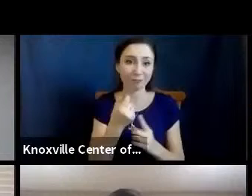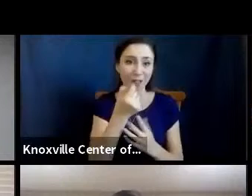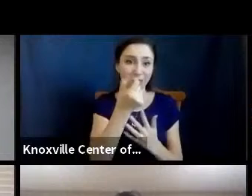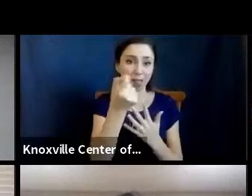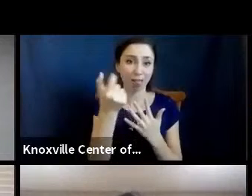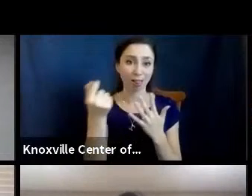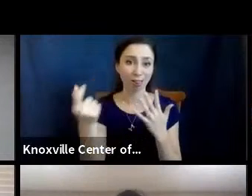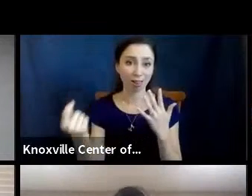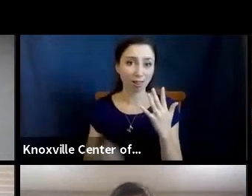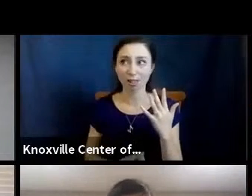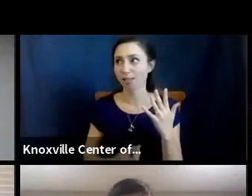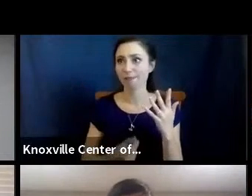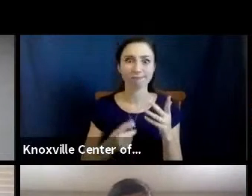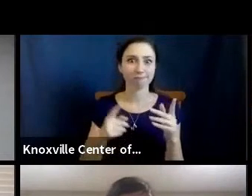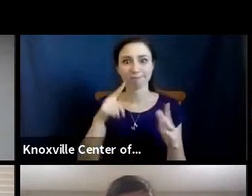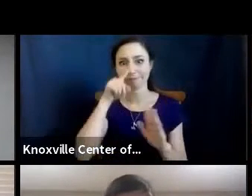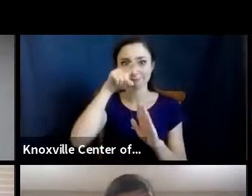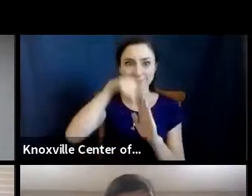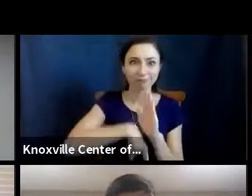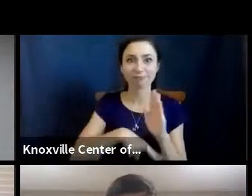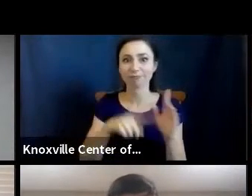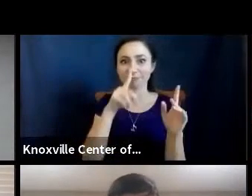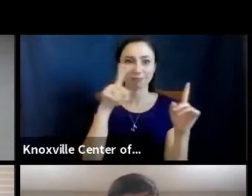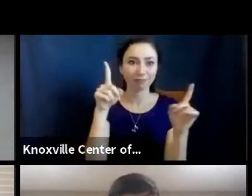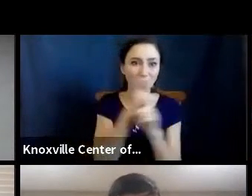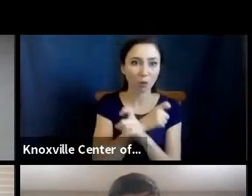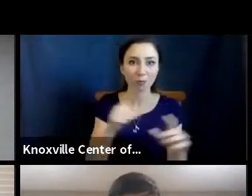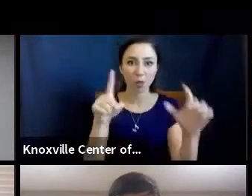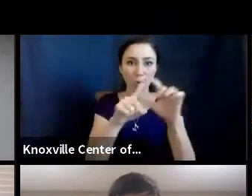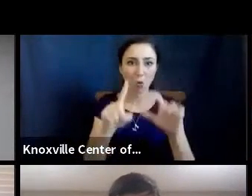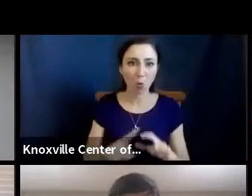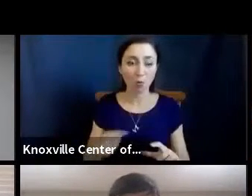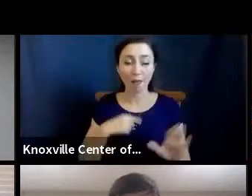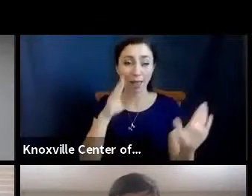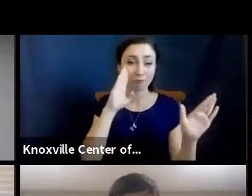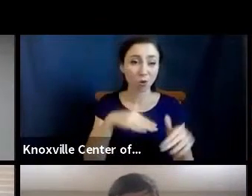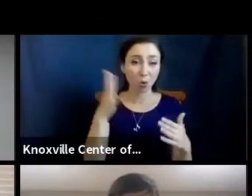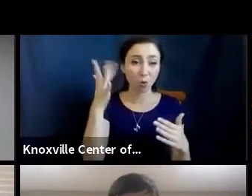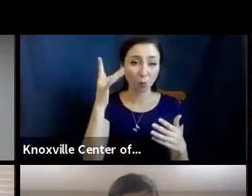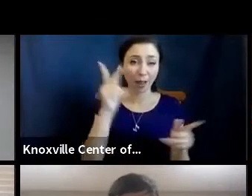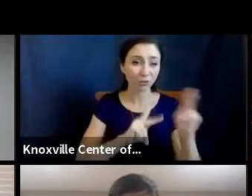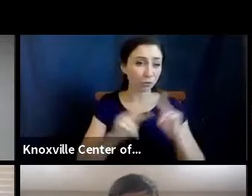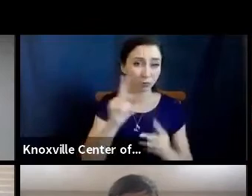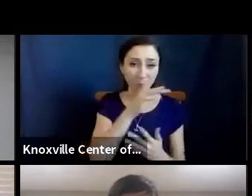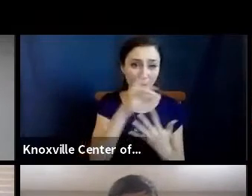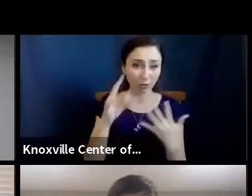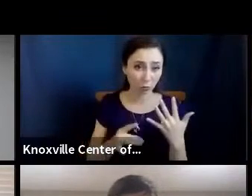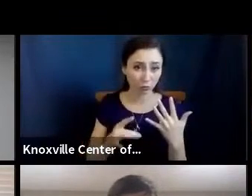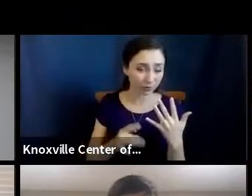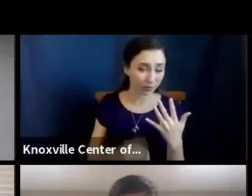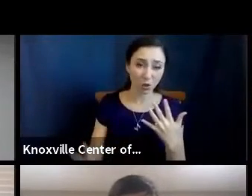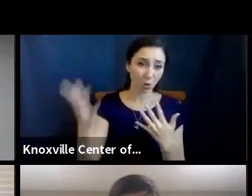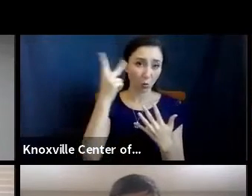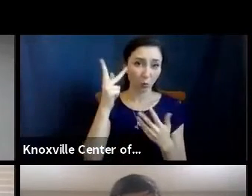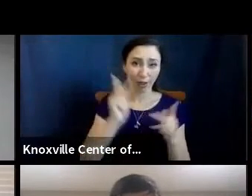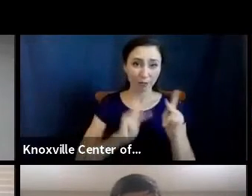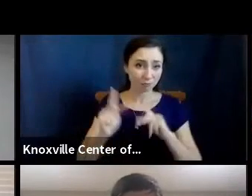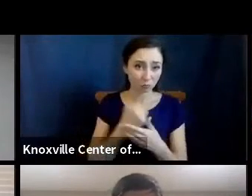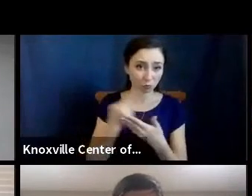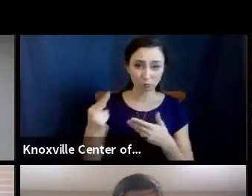jargon, most of what I spend my time working on is why people make the choices they make, why they allocate the resources that they